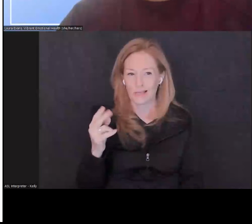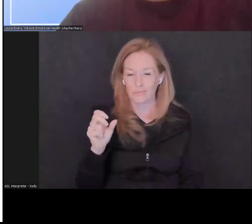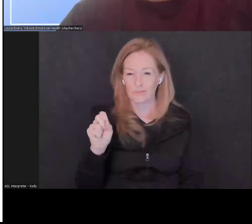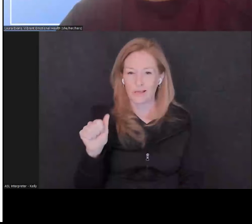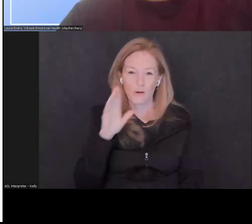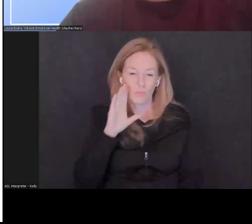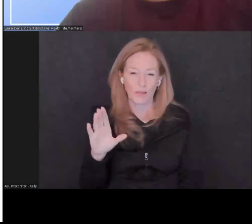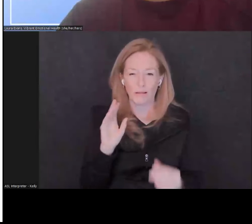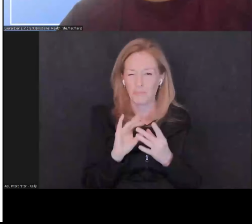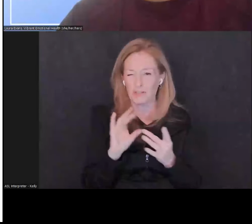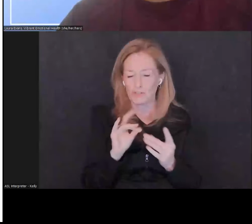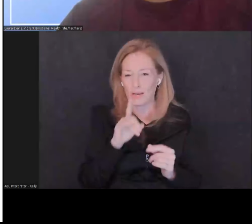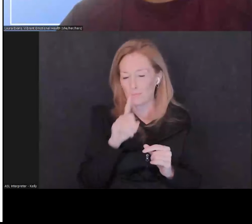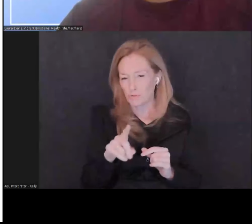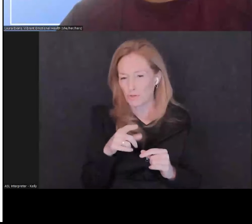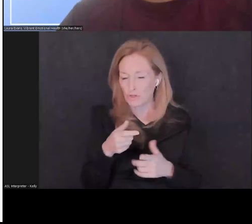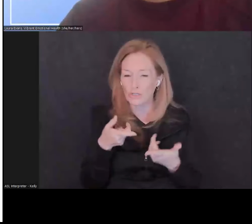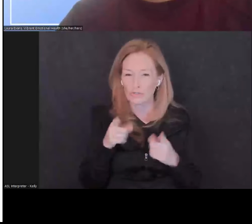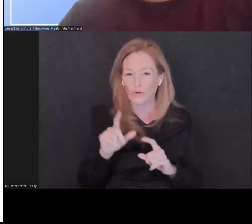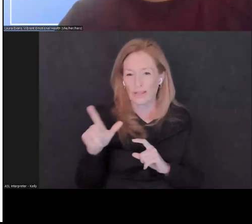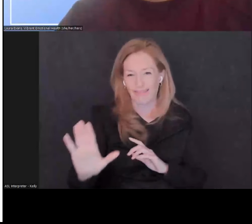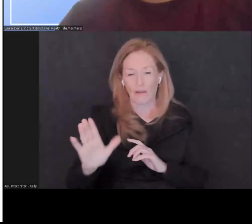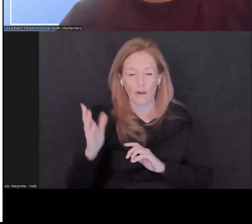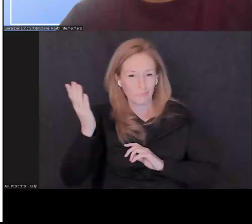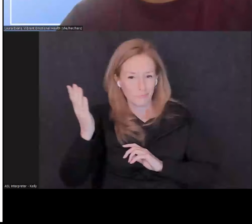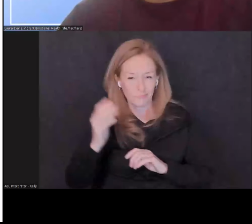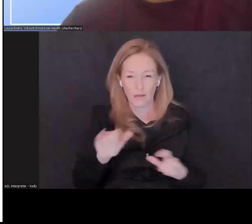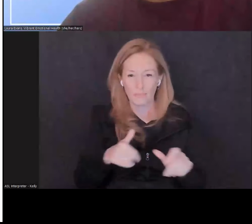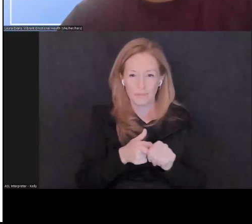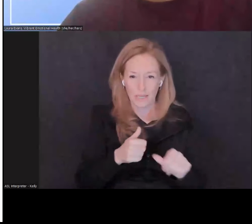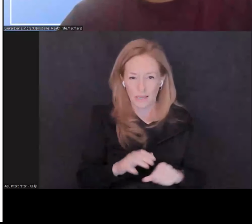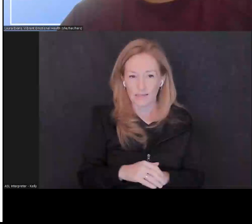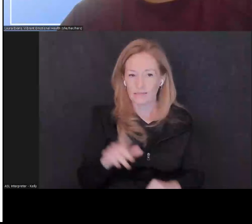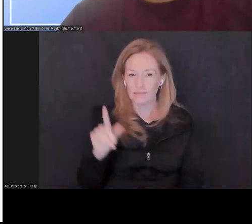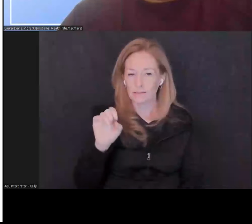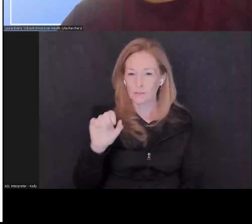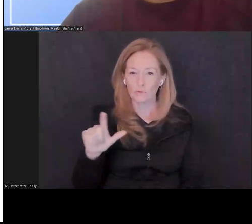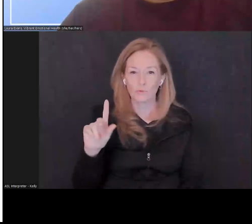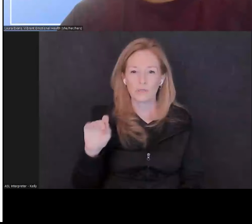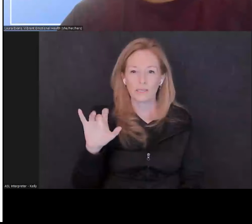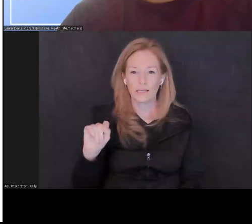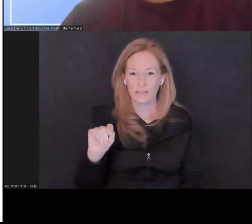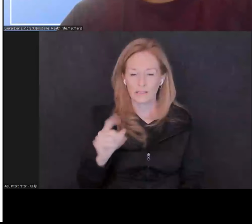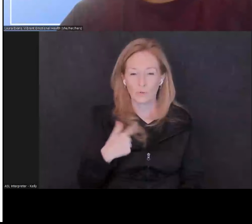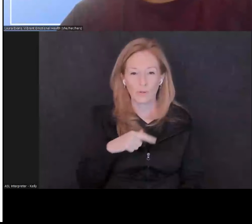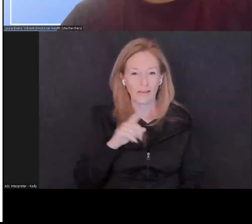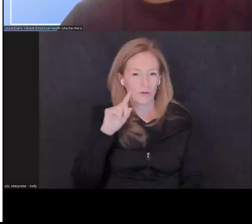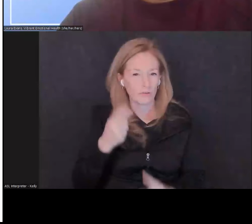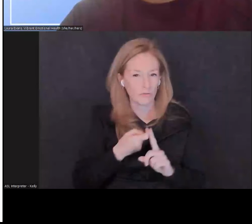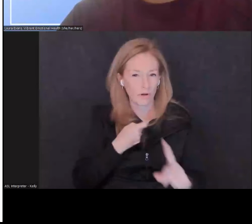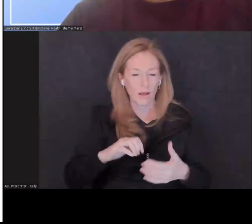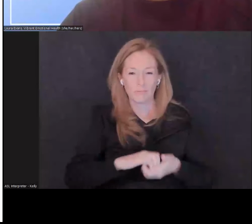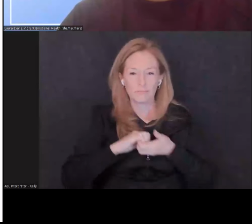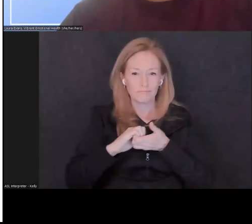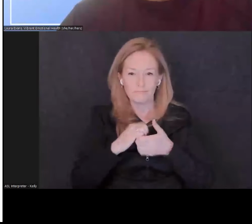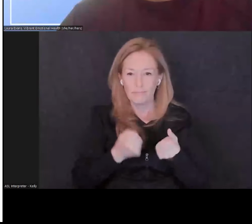is an updated toolkit. You know, we have heard from partners, advocates, individuals